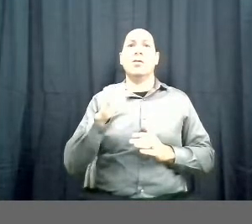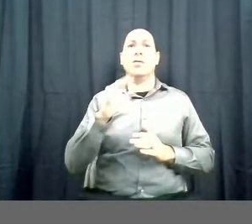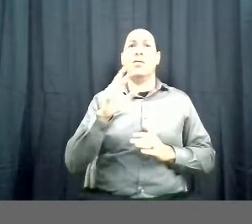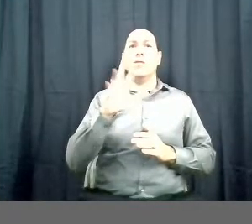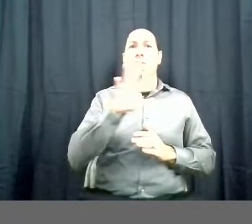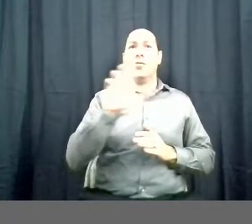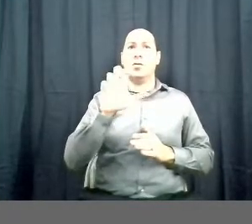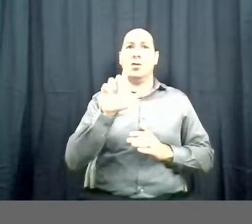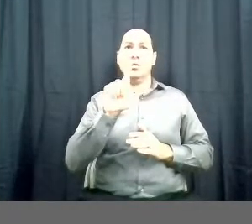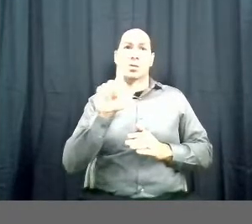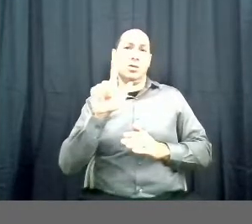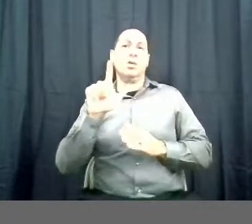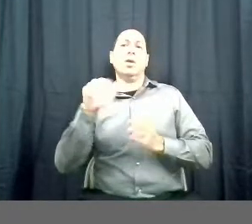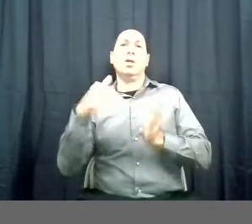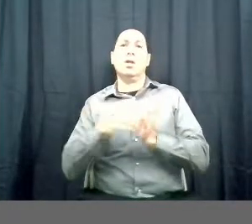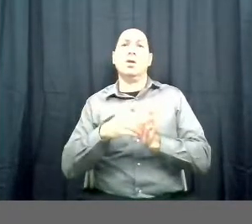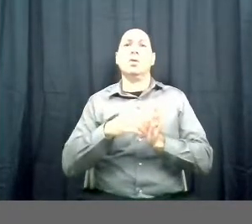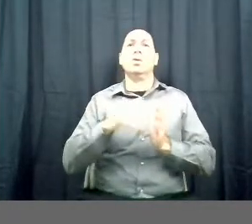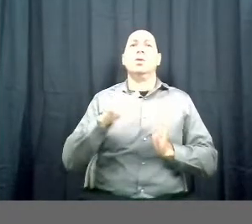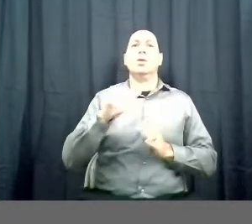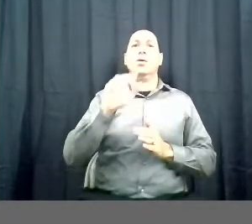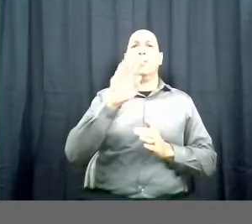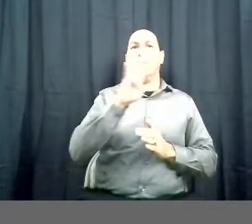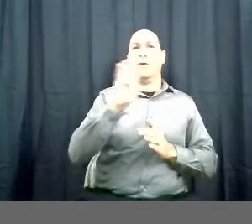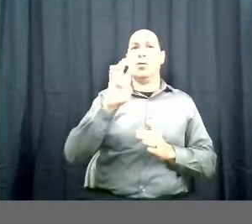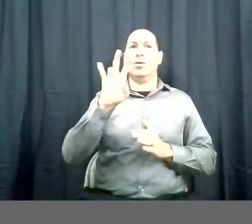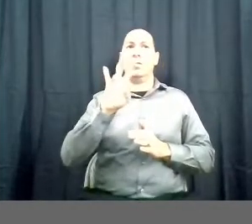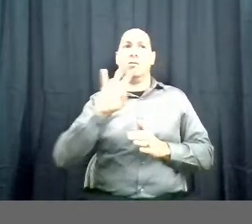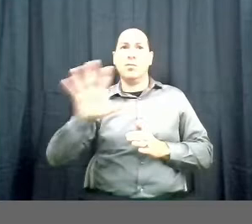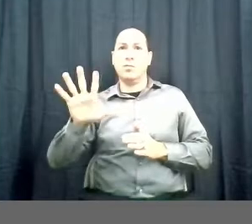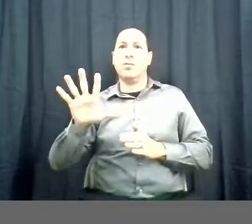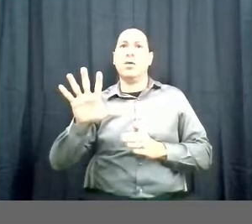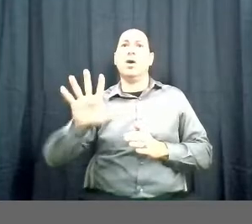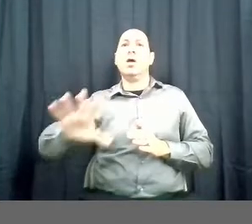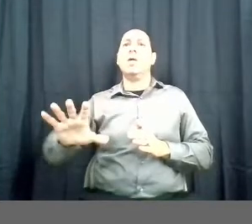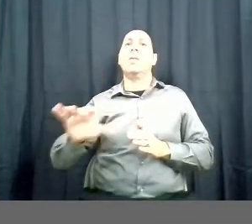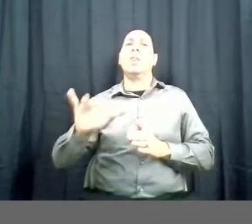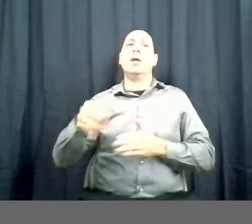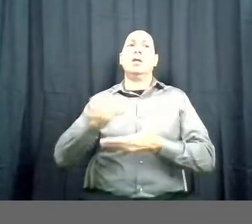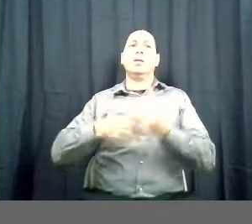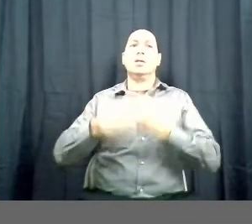$12,523,475, and the current proposed transaction is for